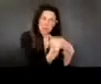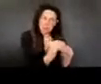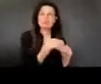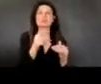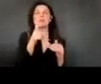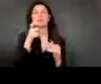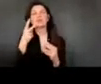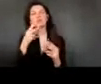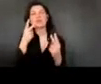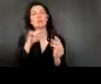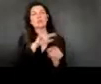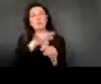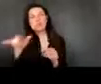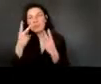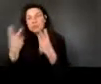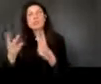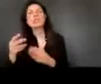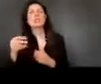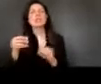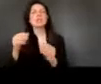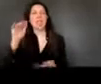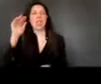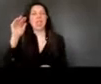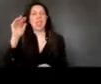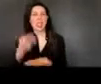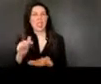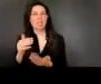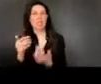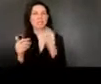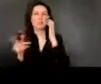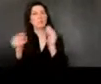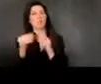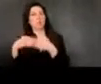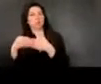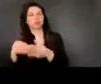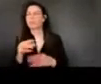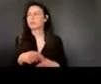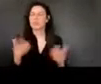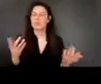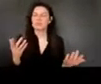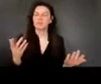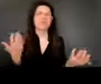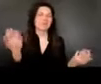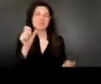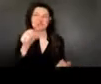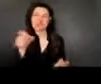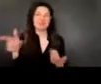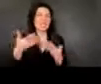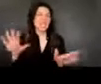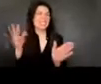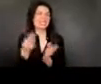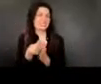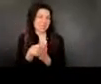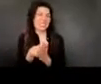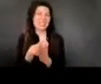travel restrictions, there's not much you can do. So there was a damage done, but the interesting thing is